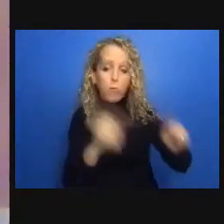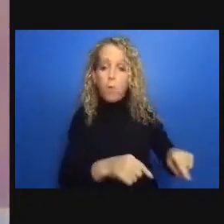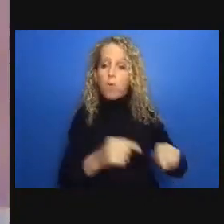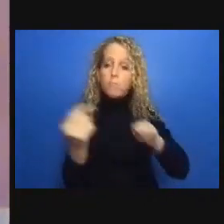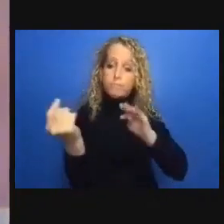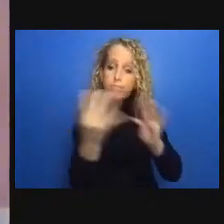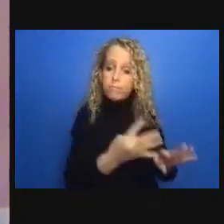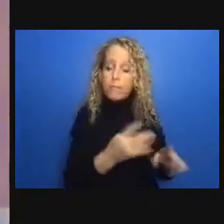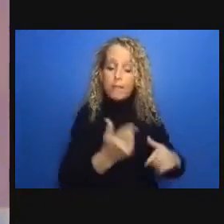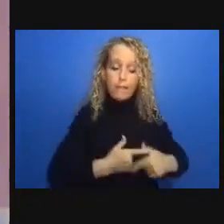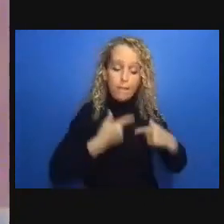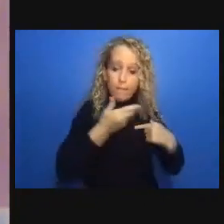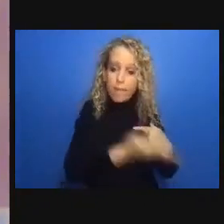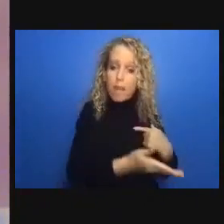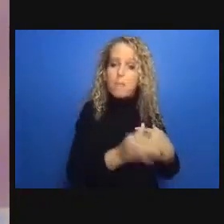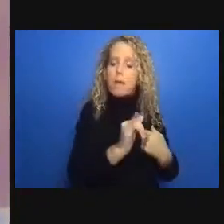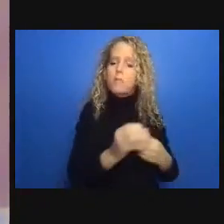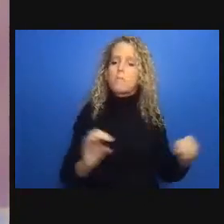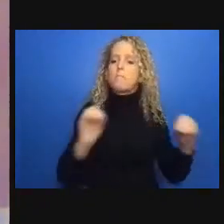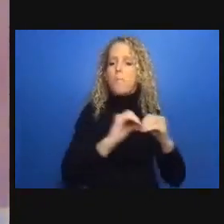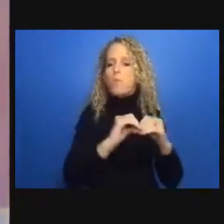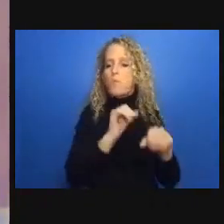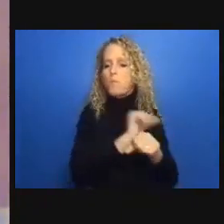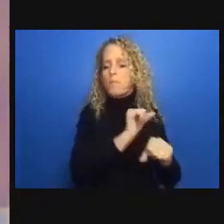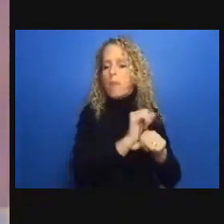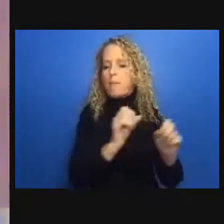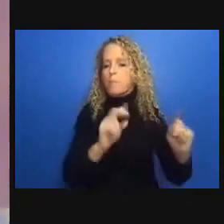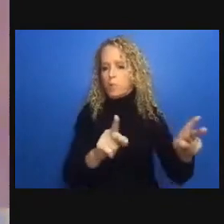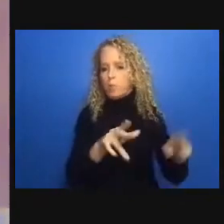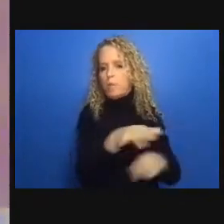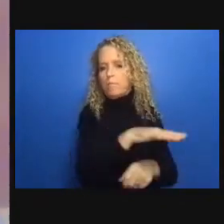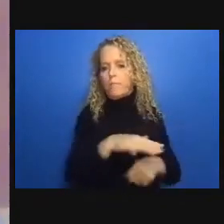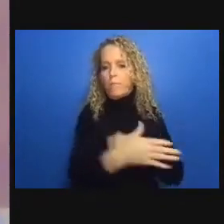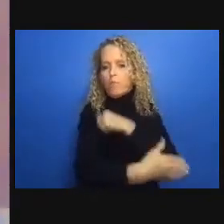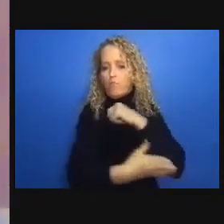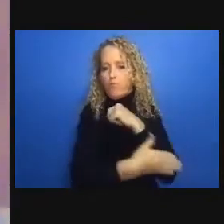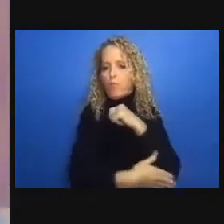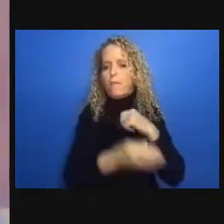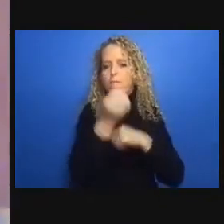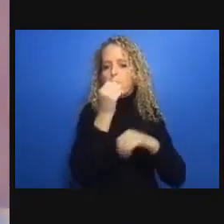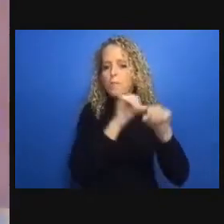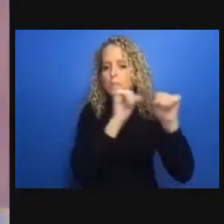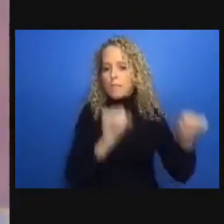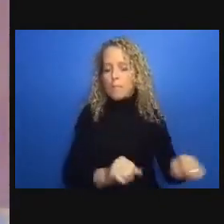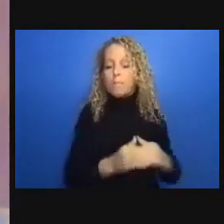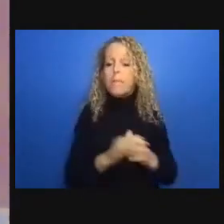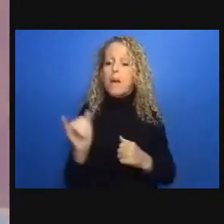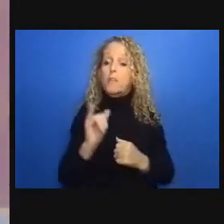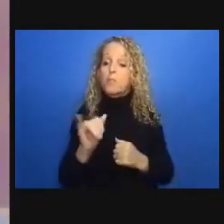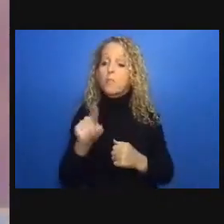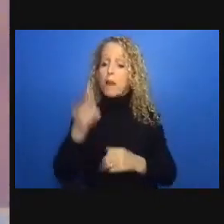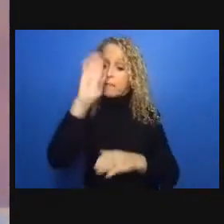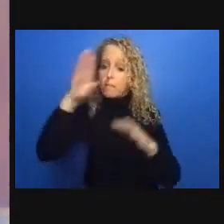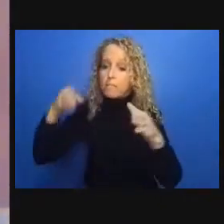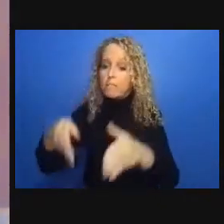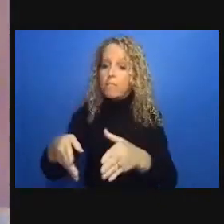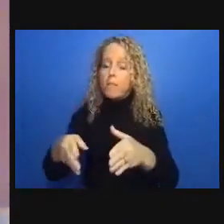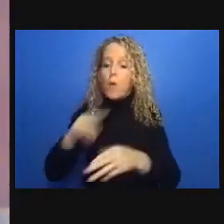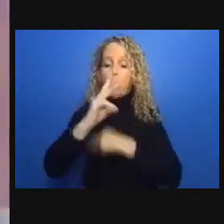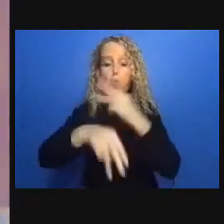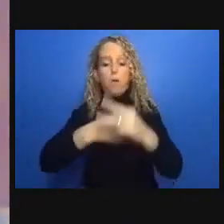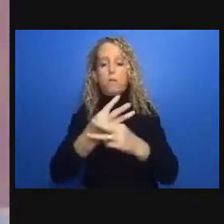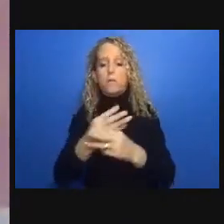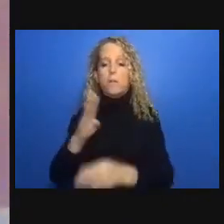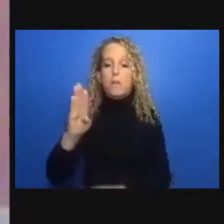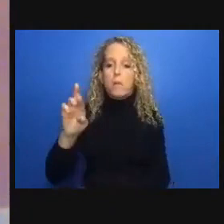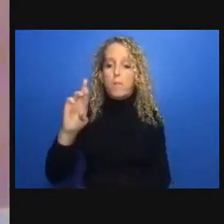opportunities in support of our rural food systems. Investments also need to be made to strengthen rural broadband, community